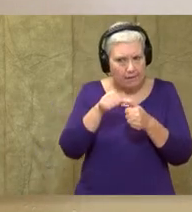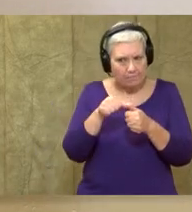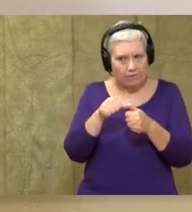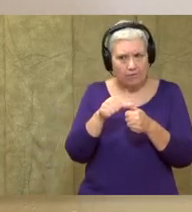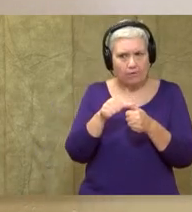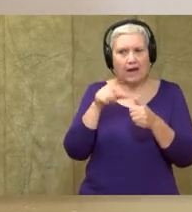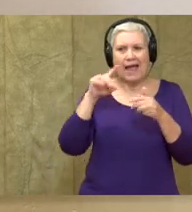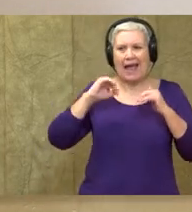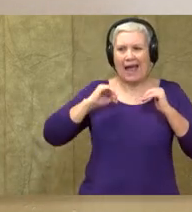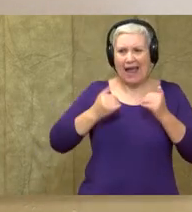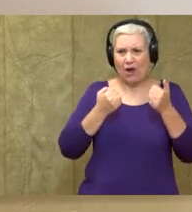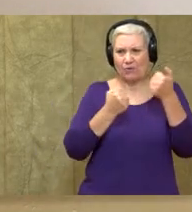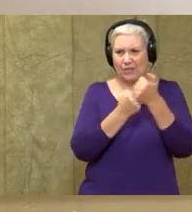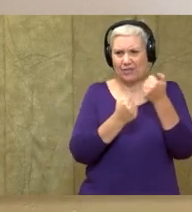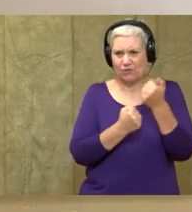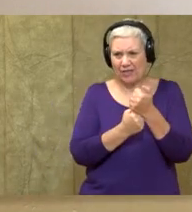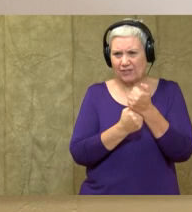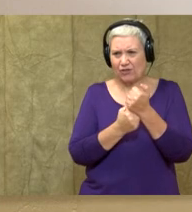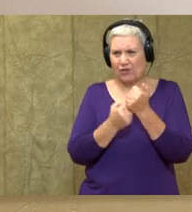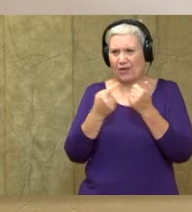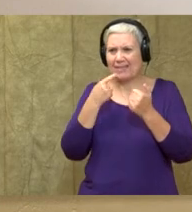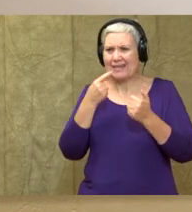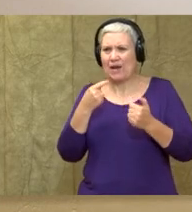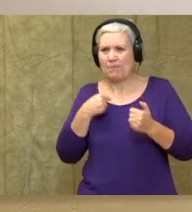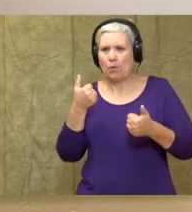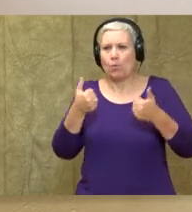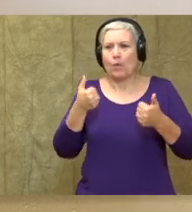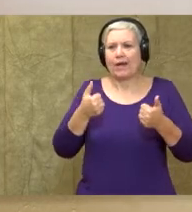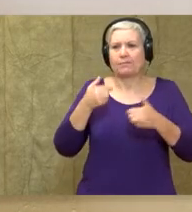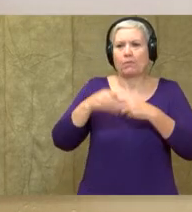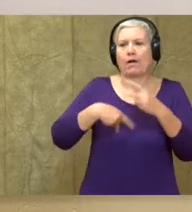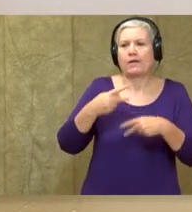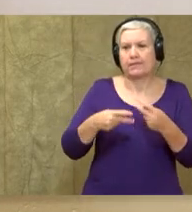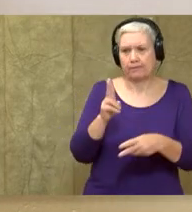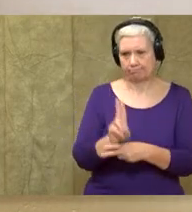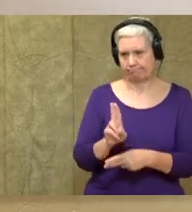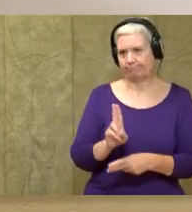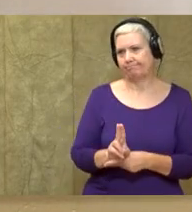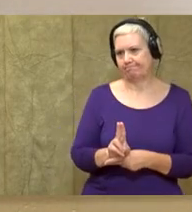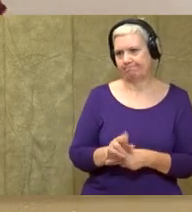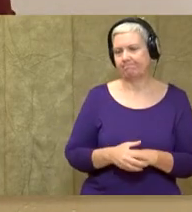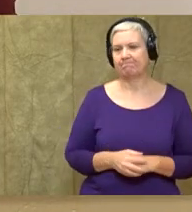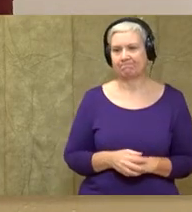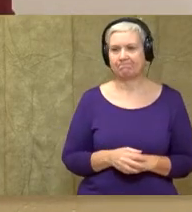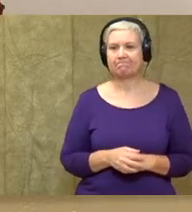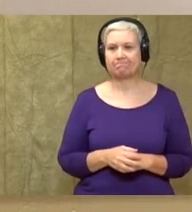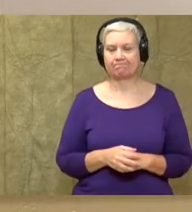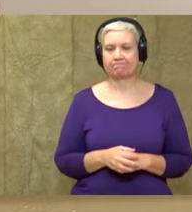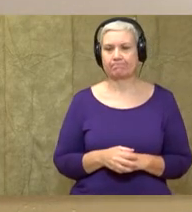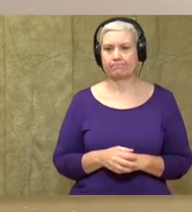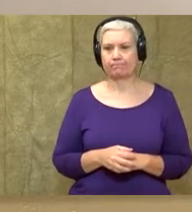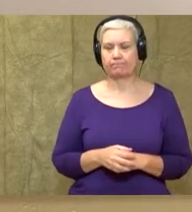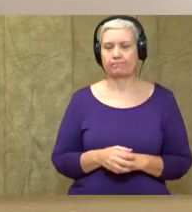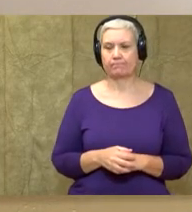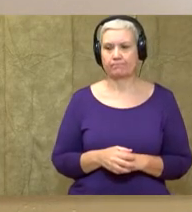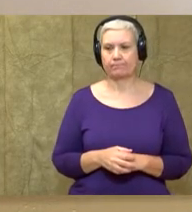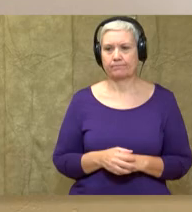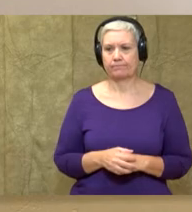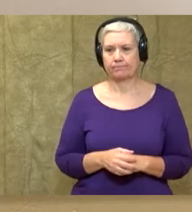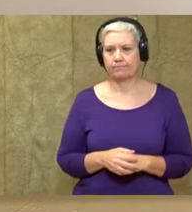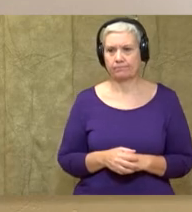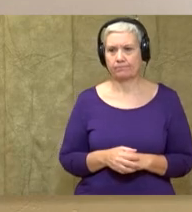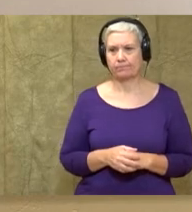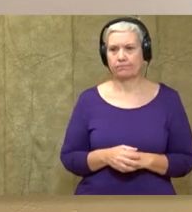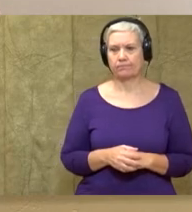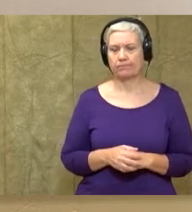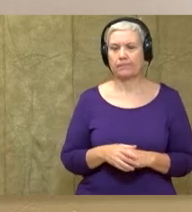these structures dictating the strategies that we're going to employ? So we talked about how that affected our different strategy. What